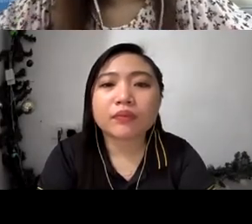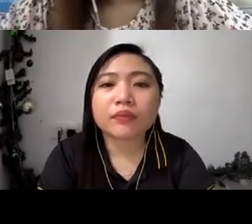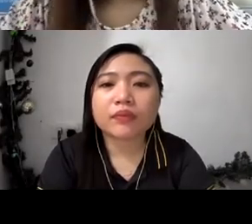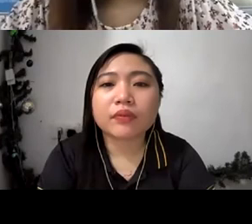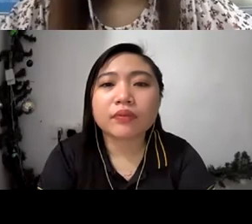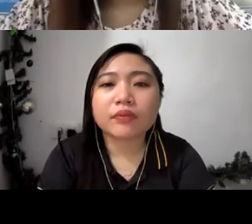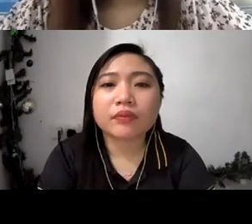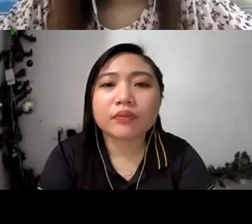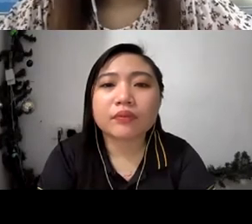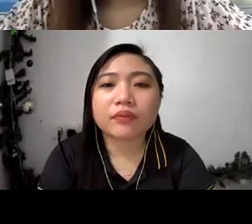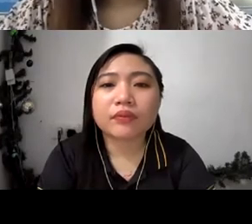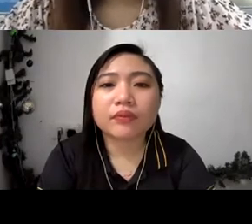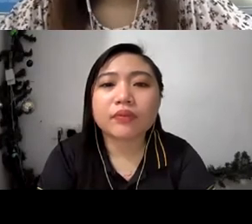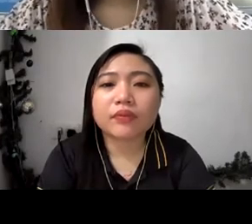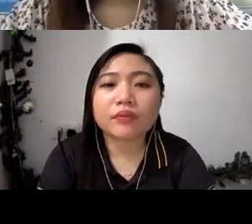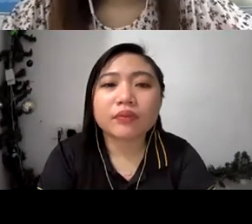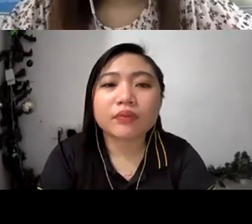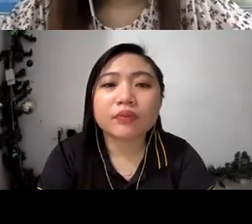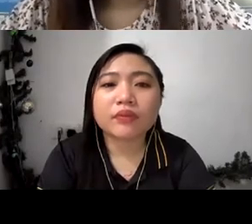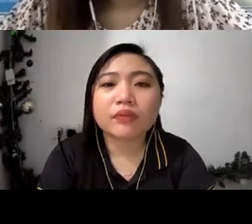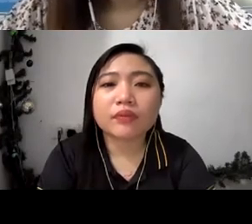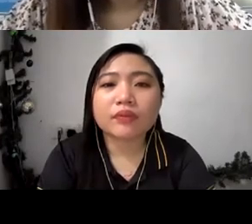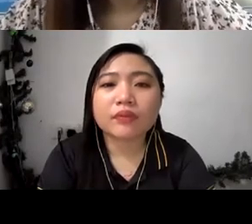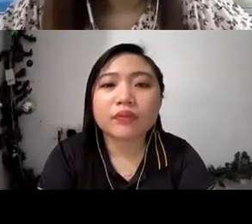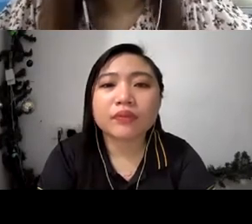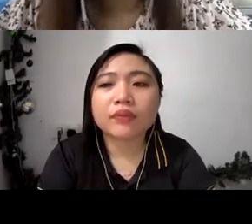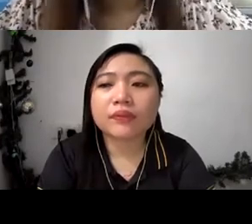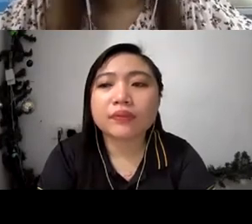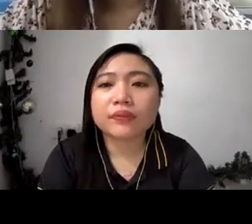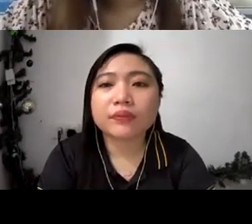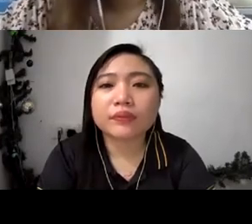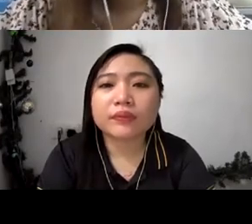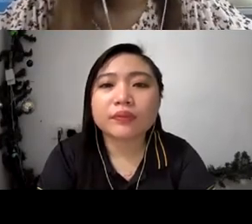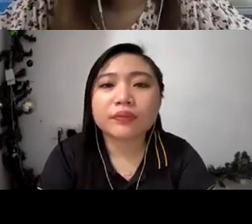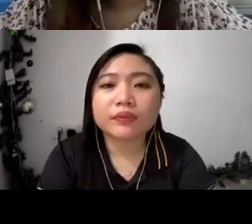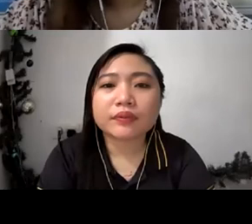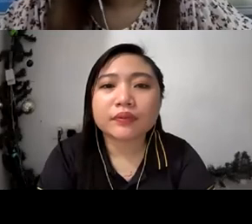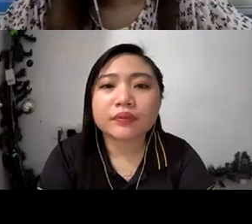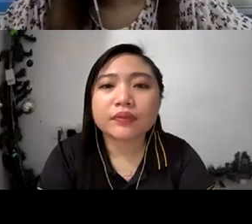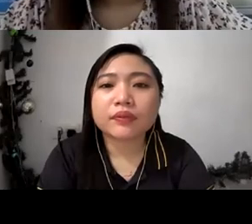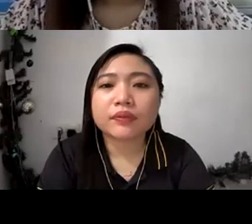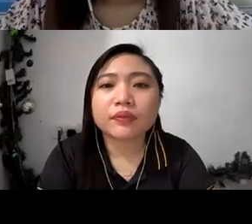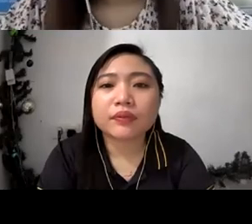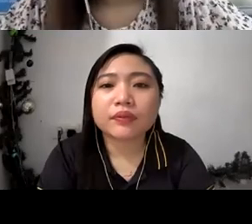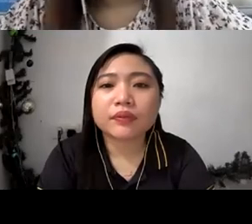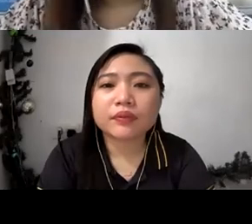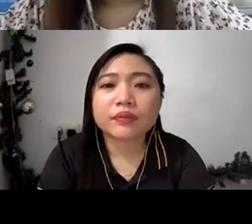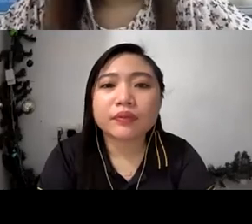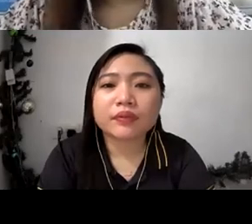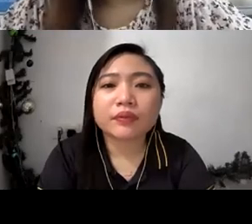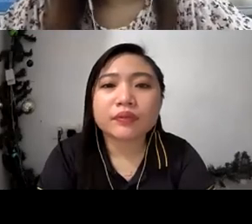All right. So it's Ecuador. Mukhang Philippines, no? May sea turtle, may